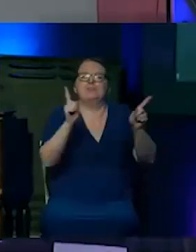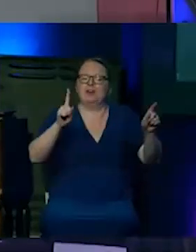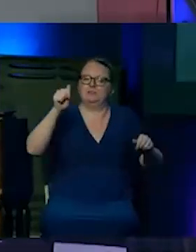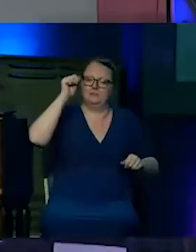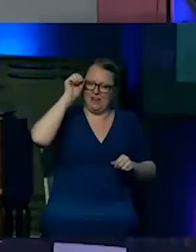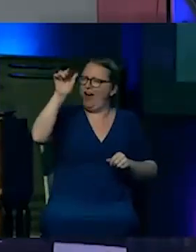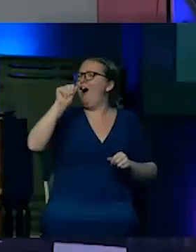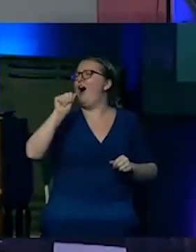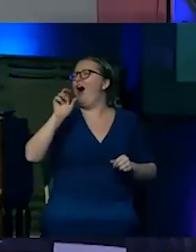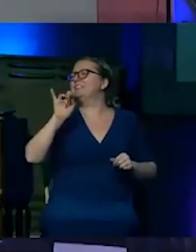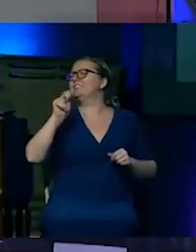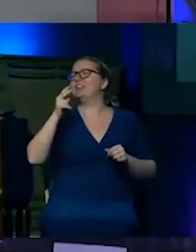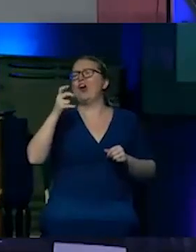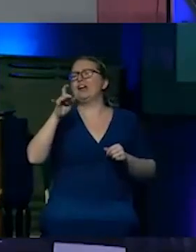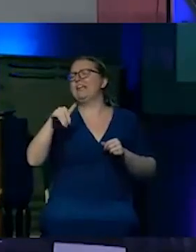Austin Harkey, I miss you, buddy.